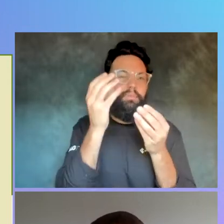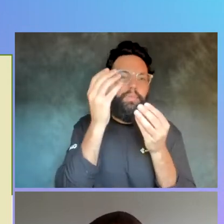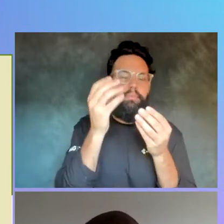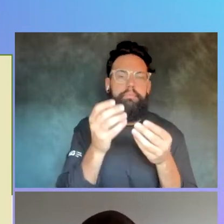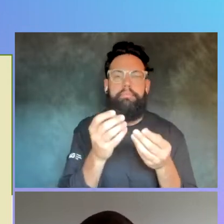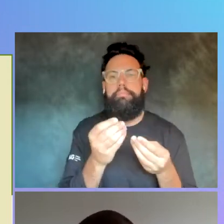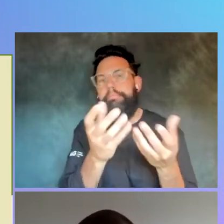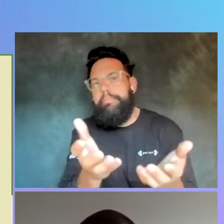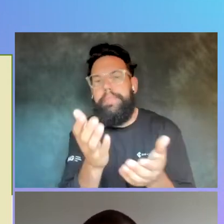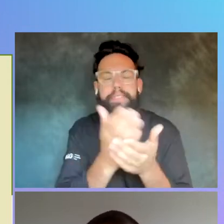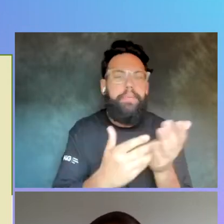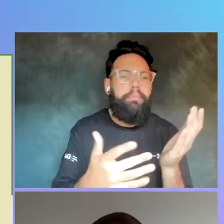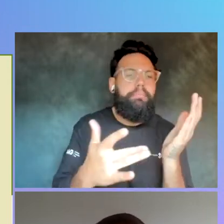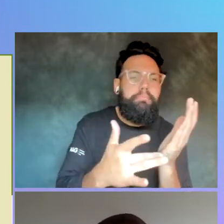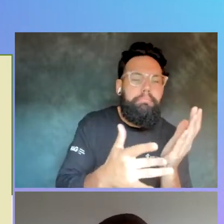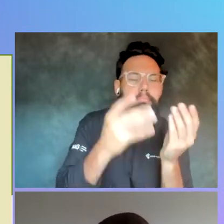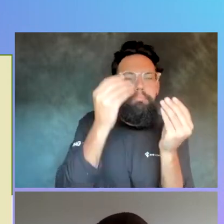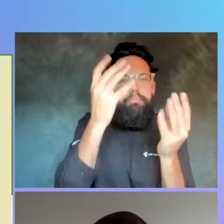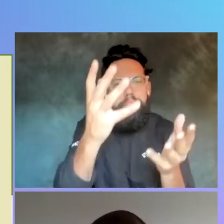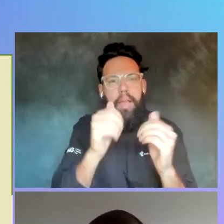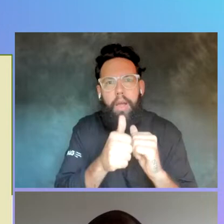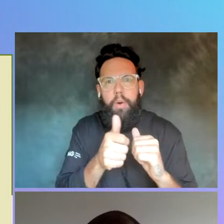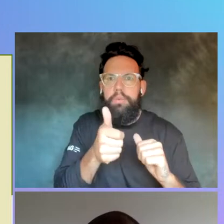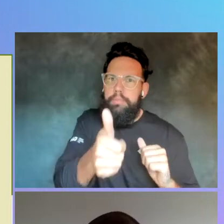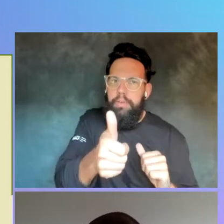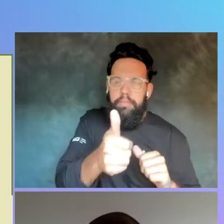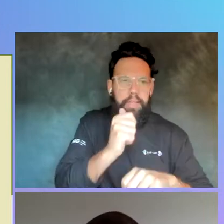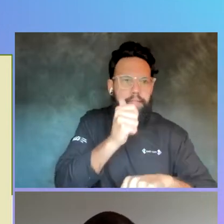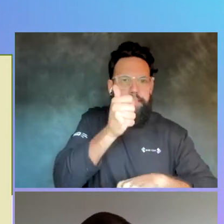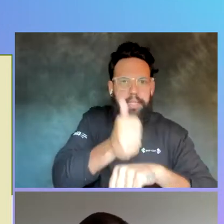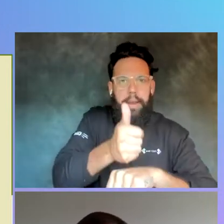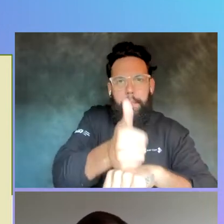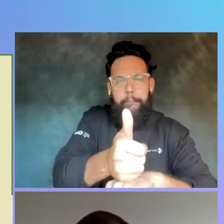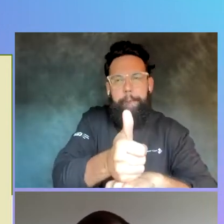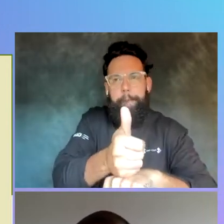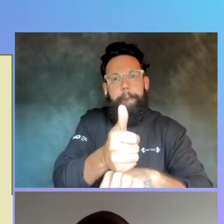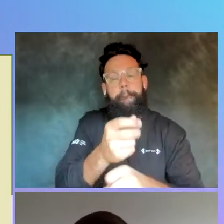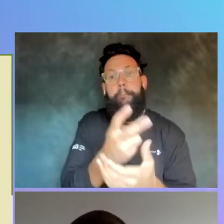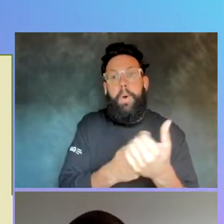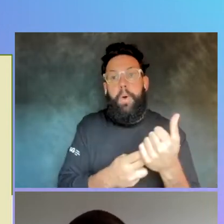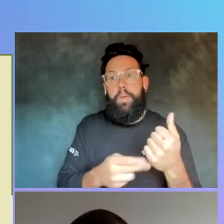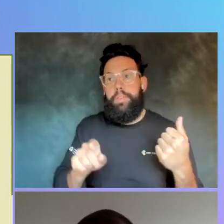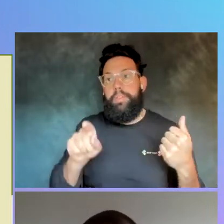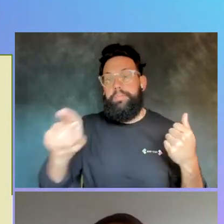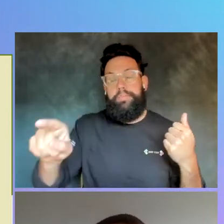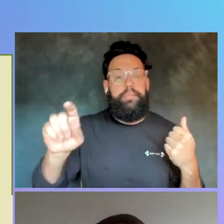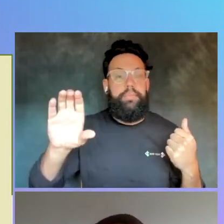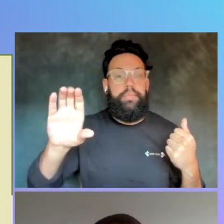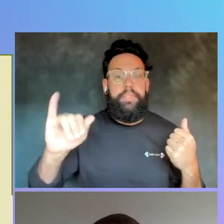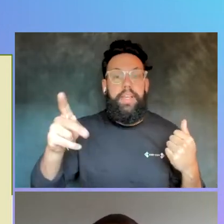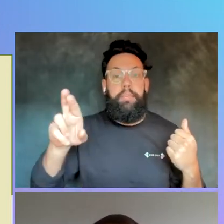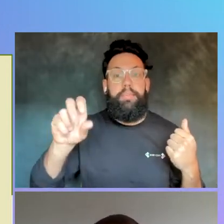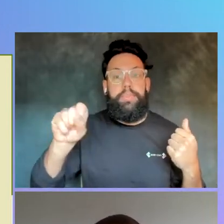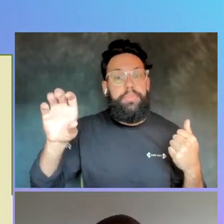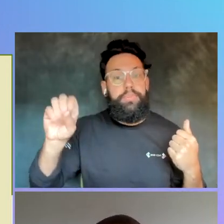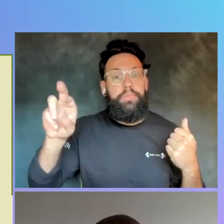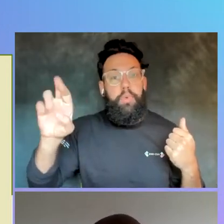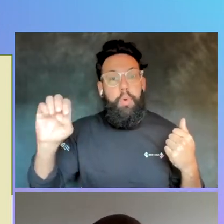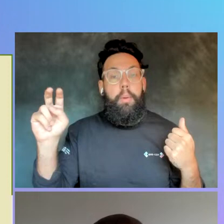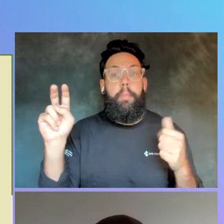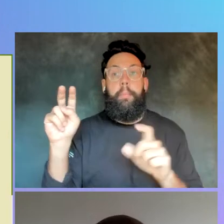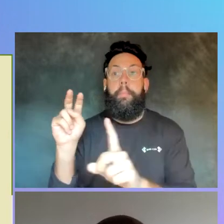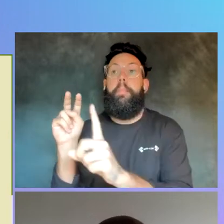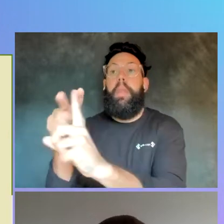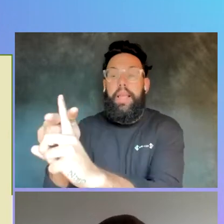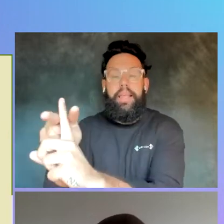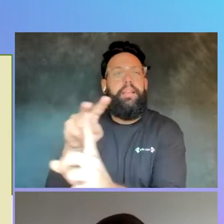setting up Cypress testing and Cypress Axe plugin on one end and the Axe Core Watcher on the other. Just